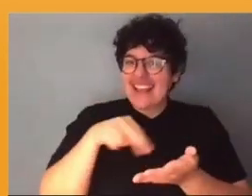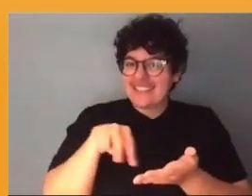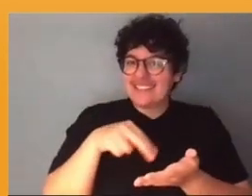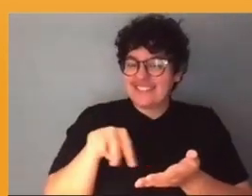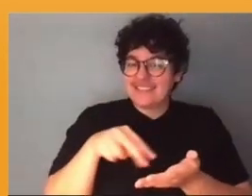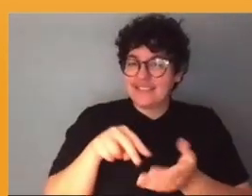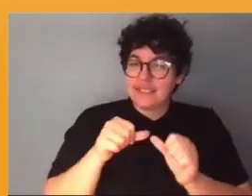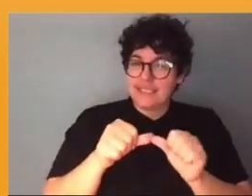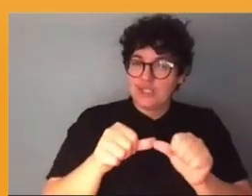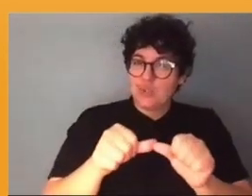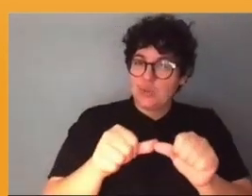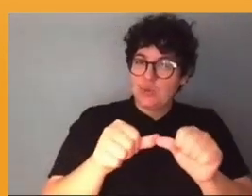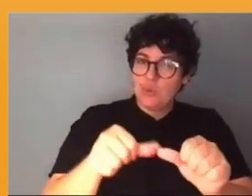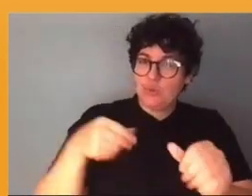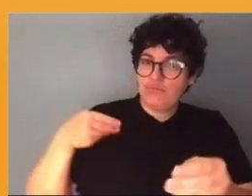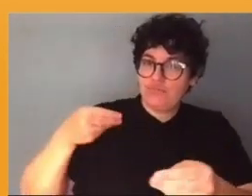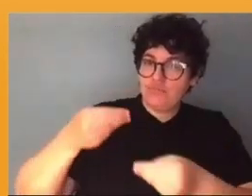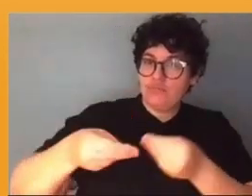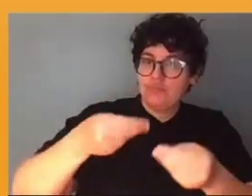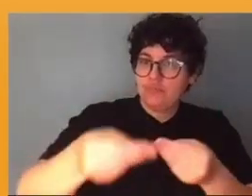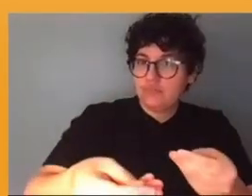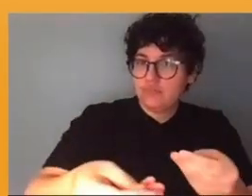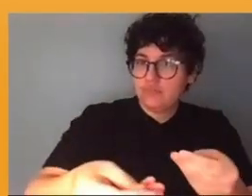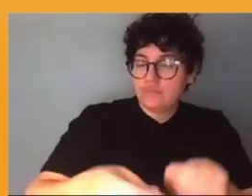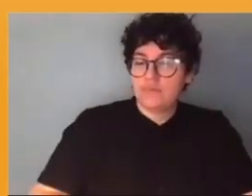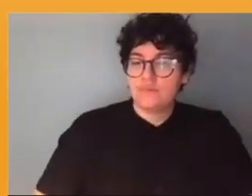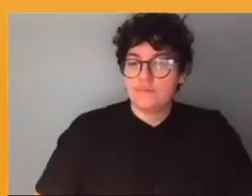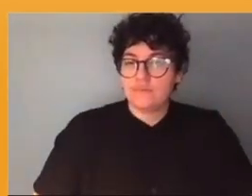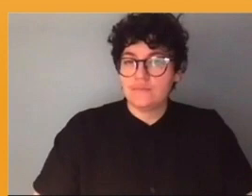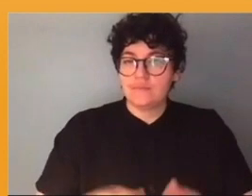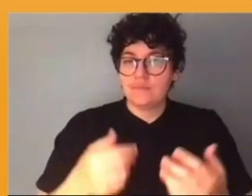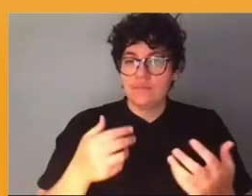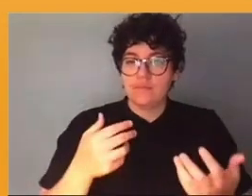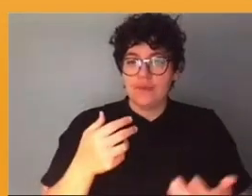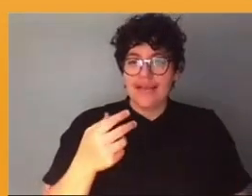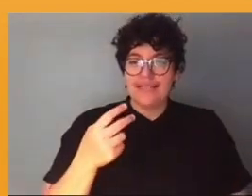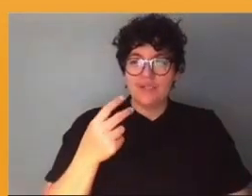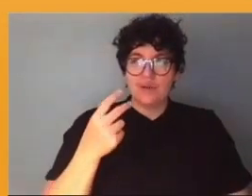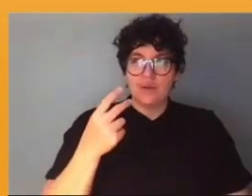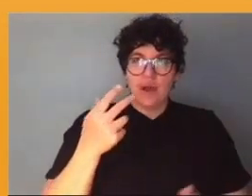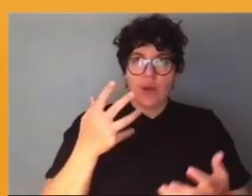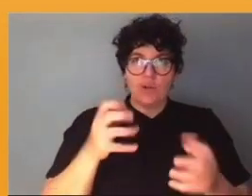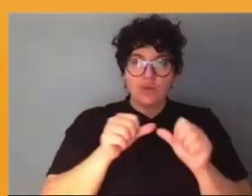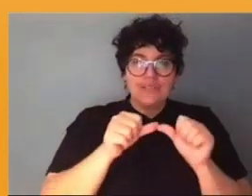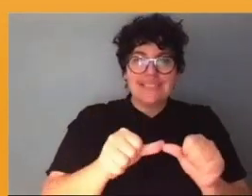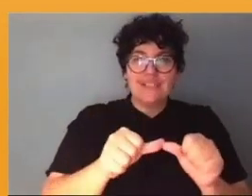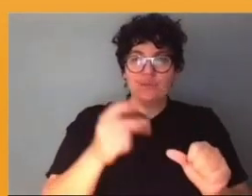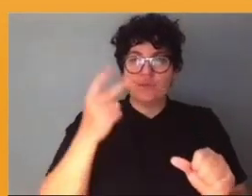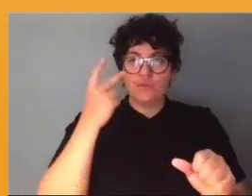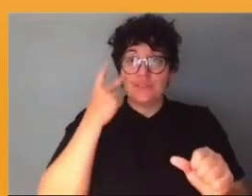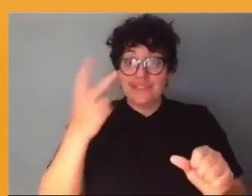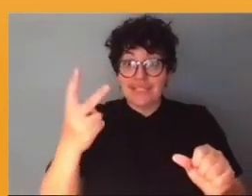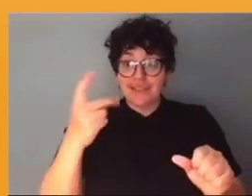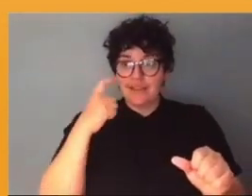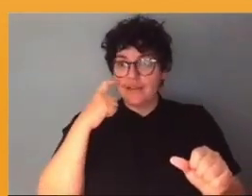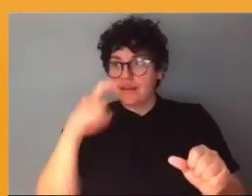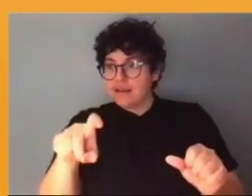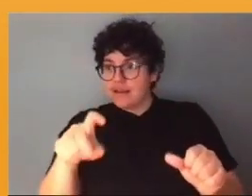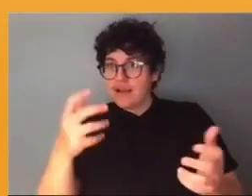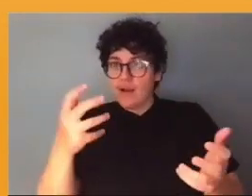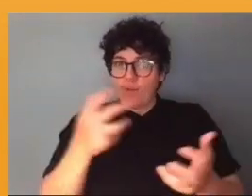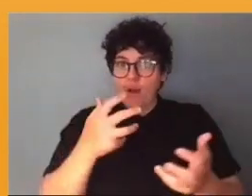and really see how to continue to see how it can affect people in such a meaningful